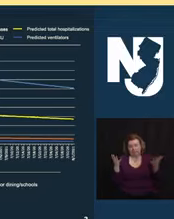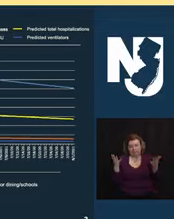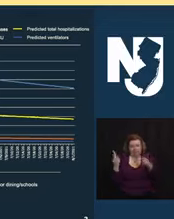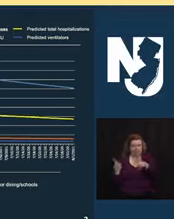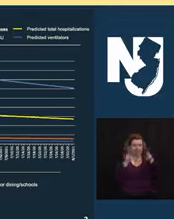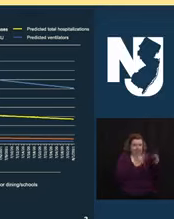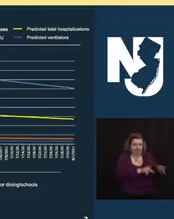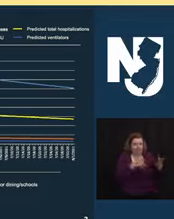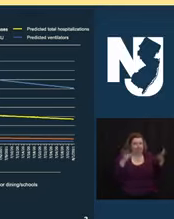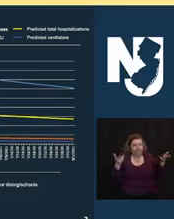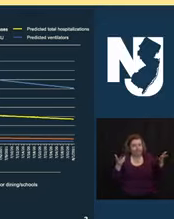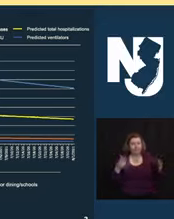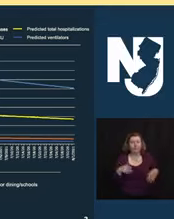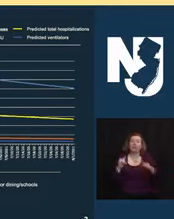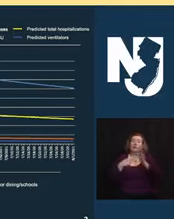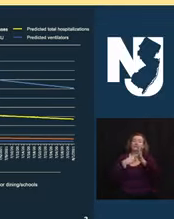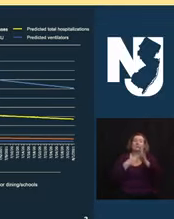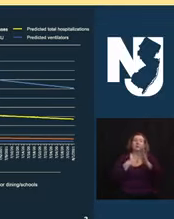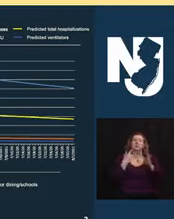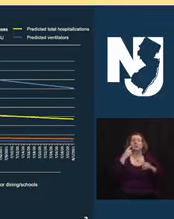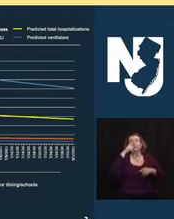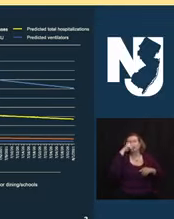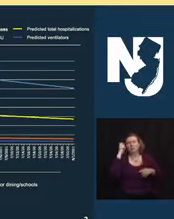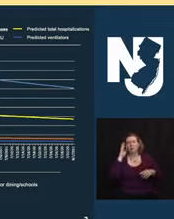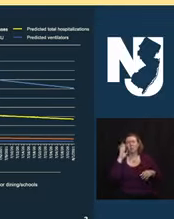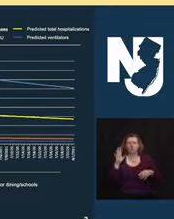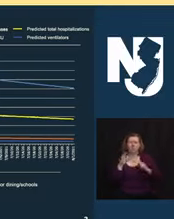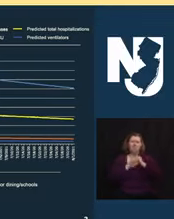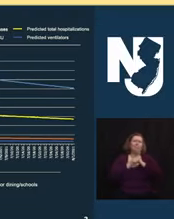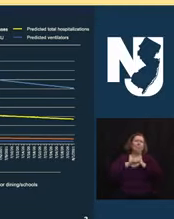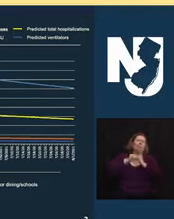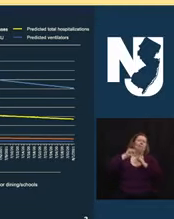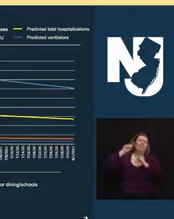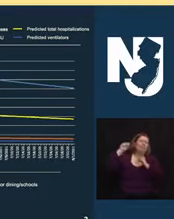scenario, we're in for a long, hot summer. So please God, this is not what we